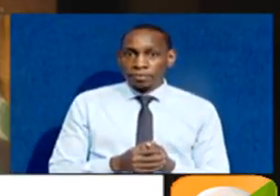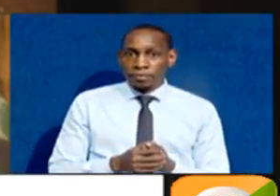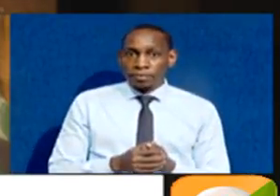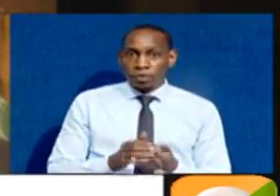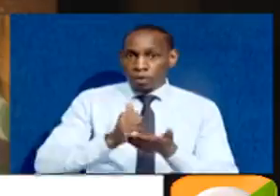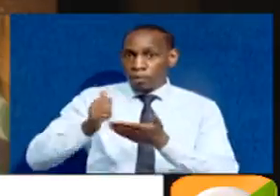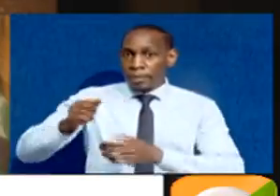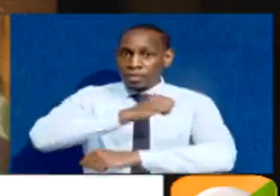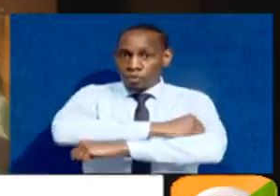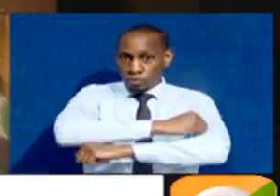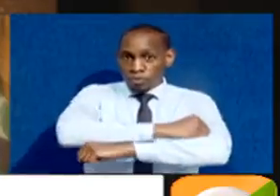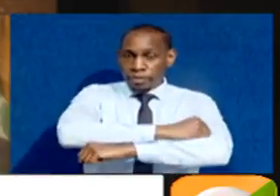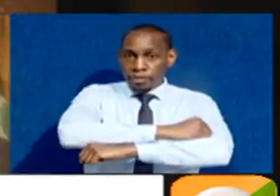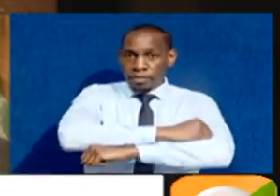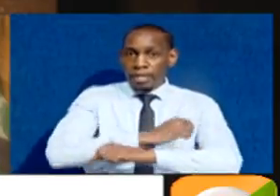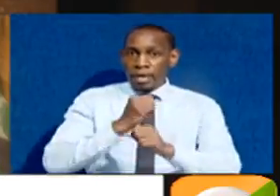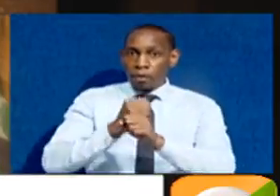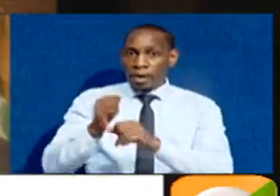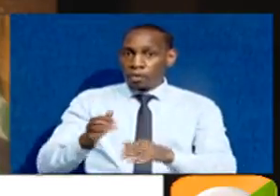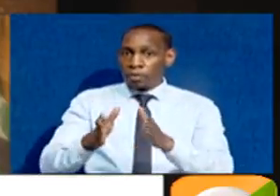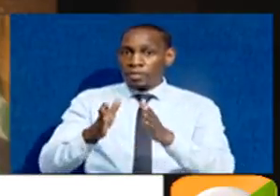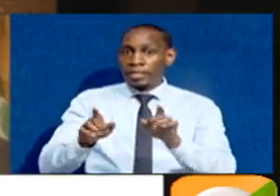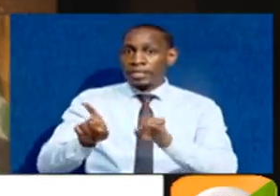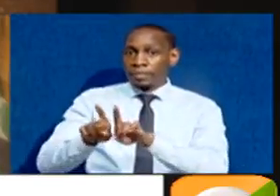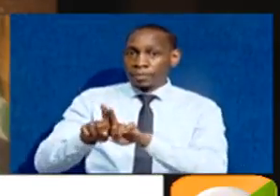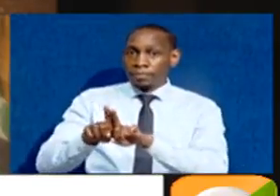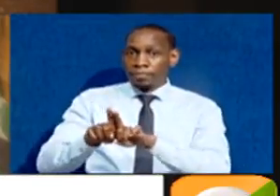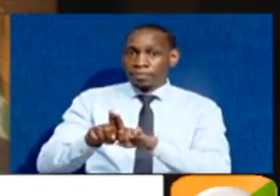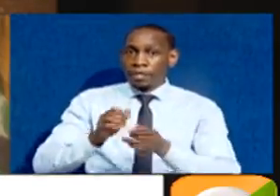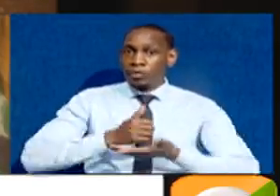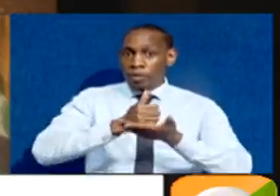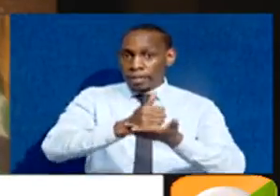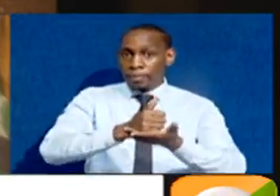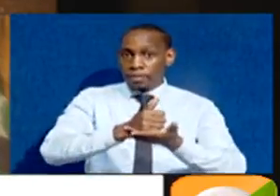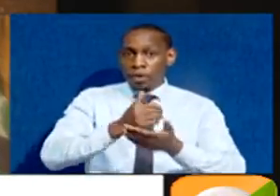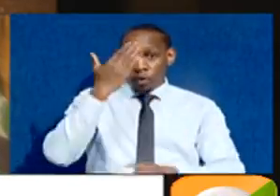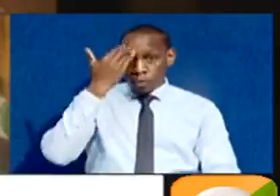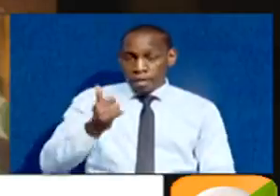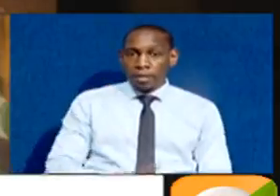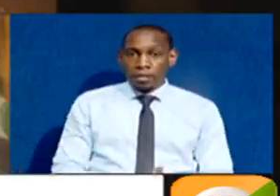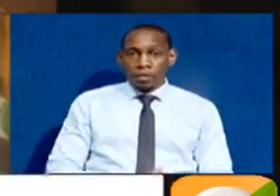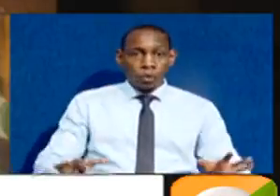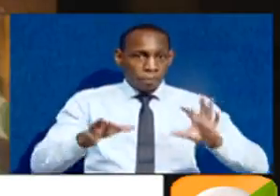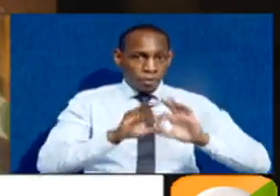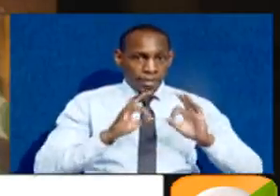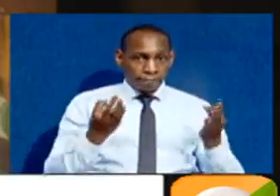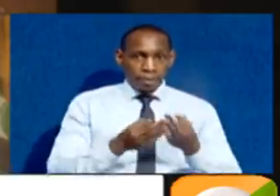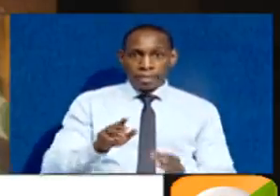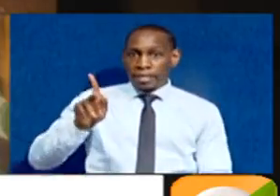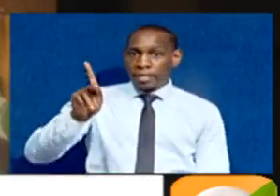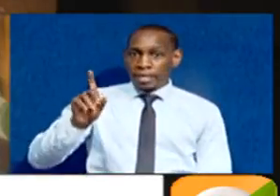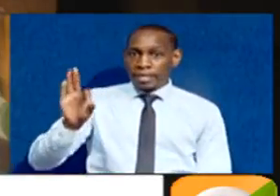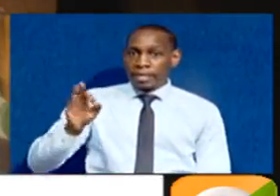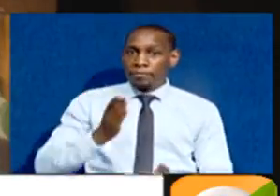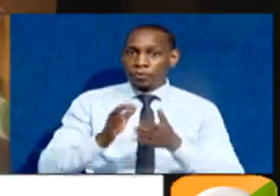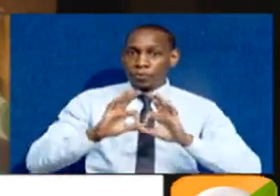for schools and jobs we also help because they are part of the family the kdf